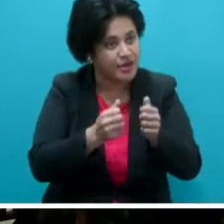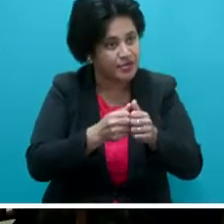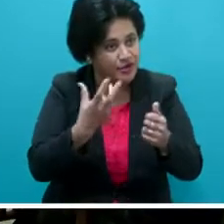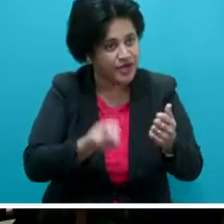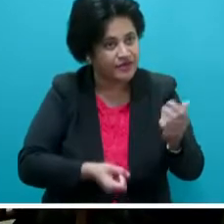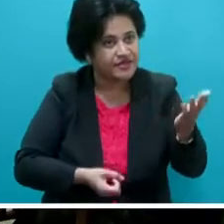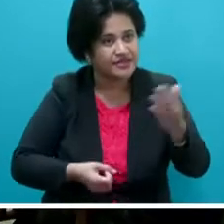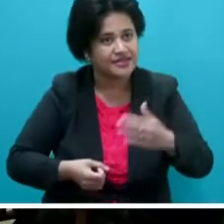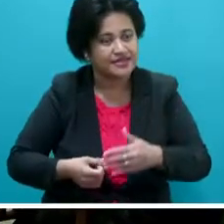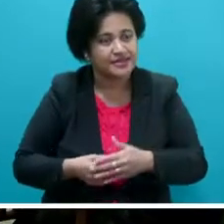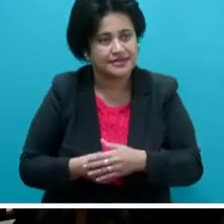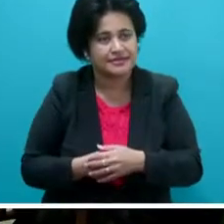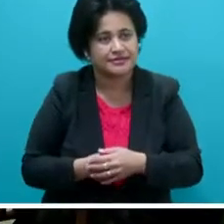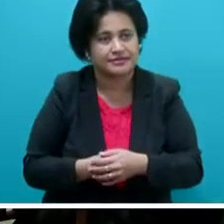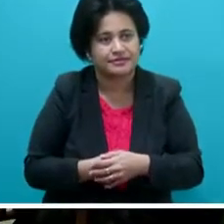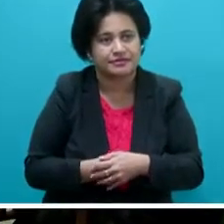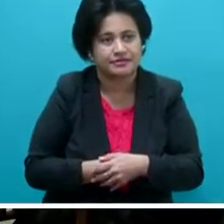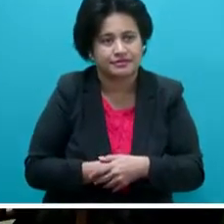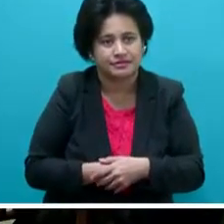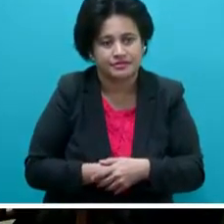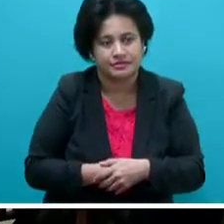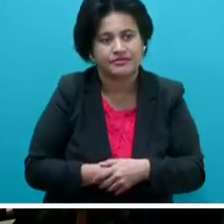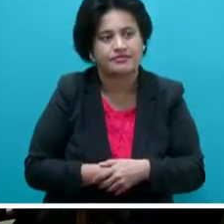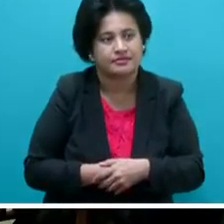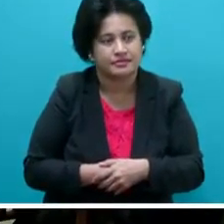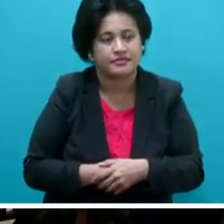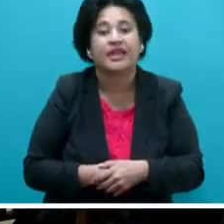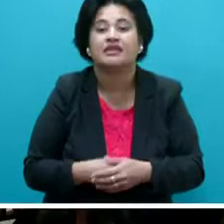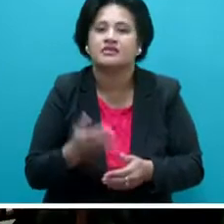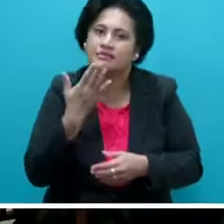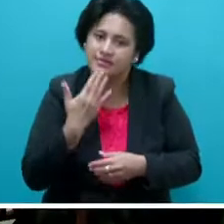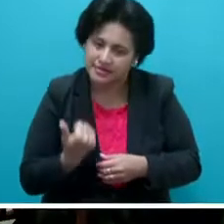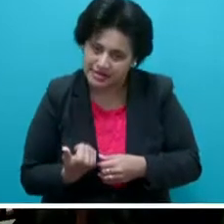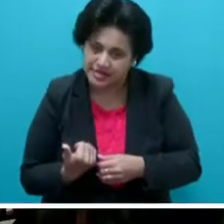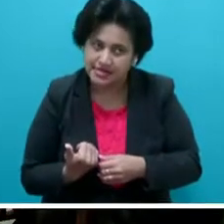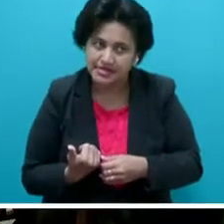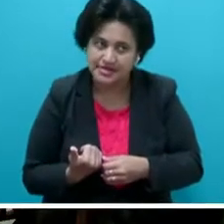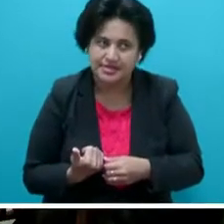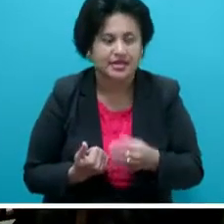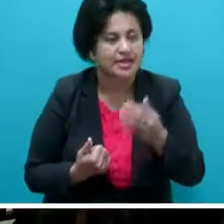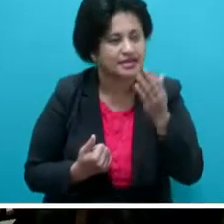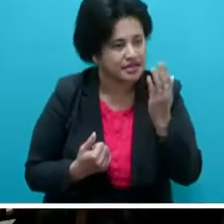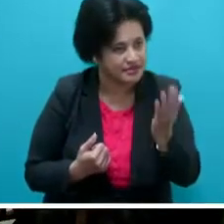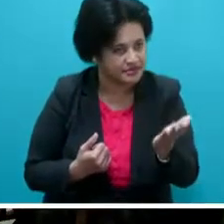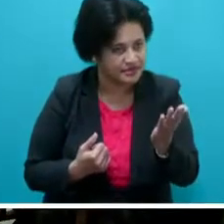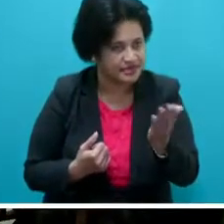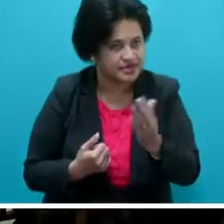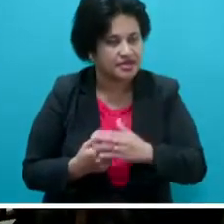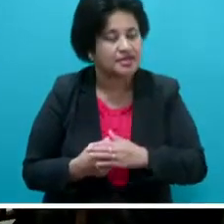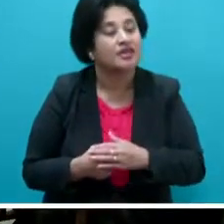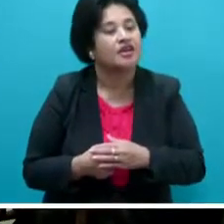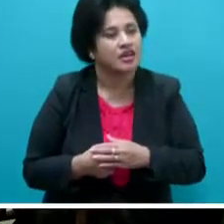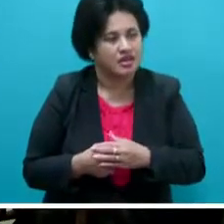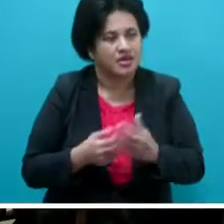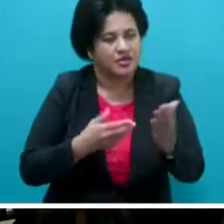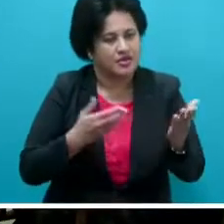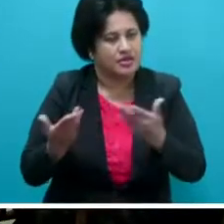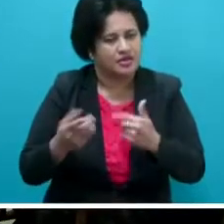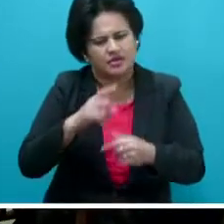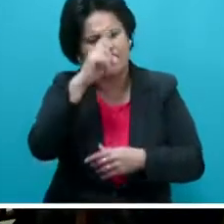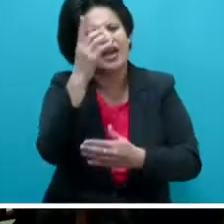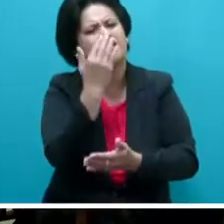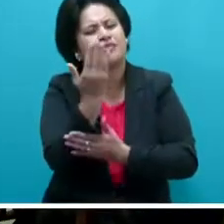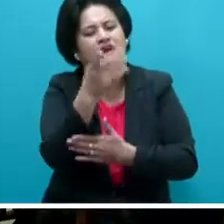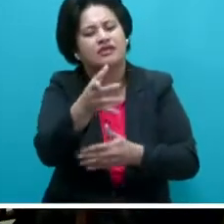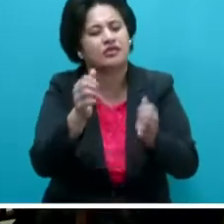Thank you, Mr. Speaker, sir. You have time to finish. I urge the honourable member to get these figures from us. These are official statistics. We cannot rely on the statistics you